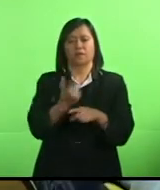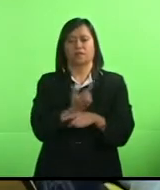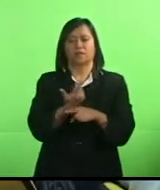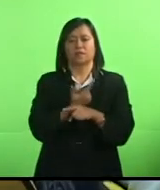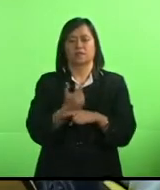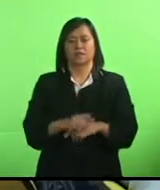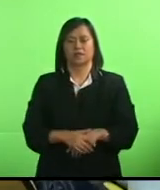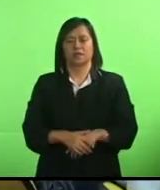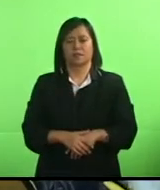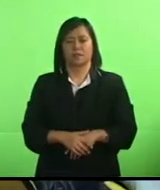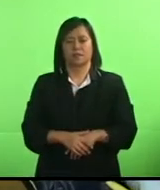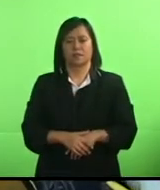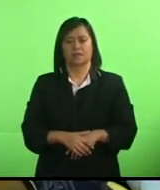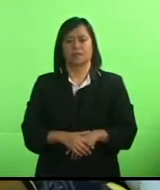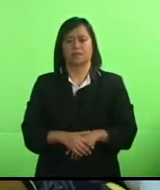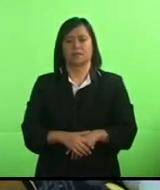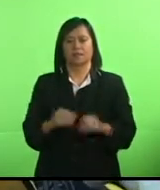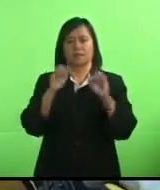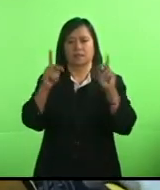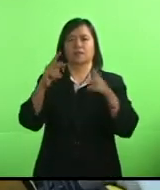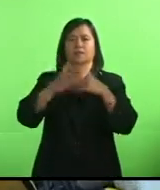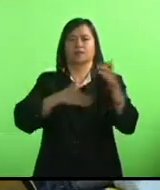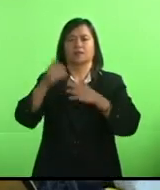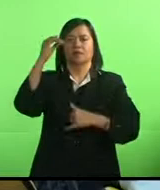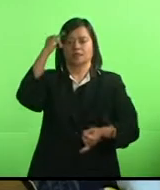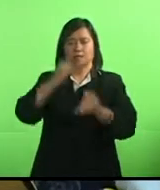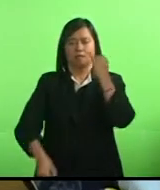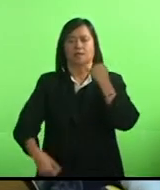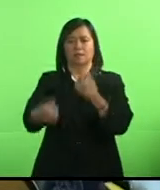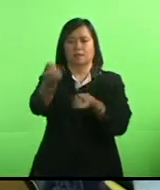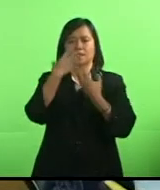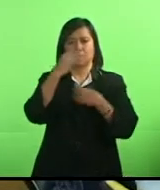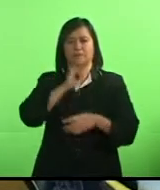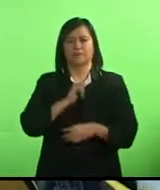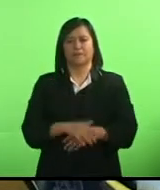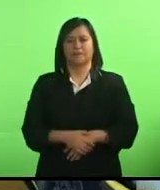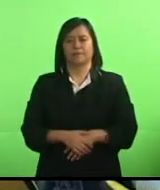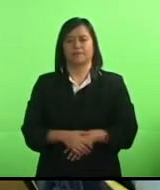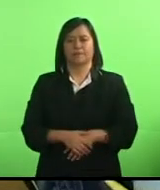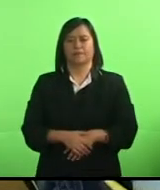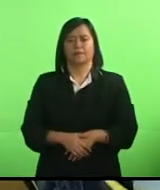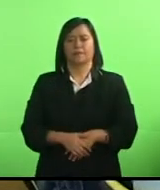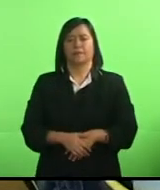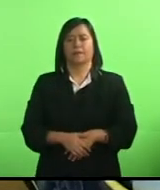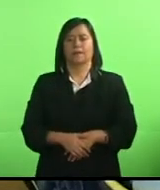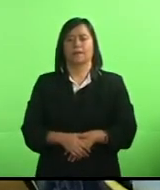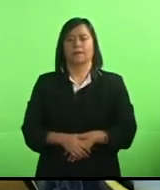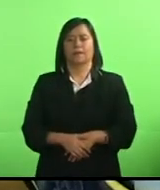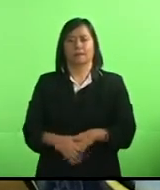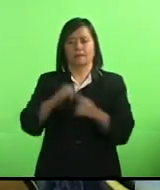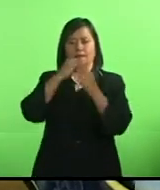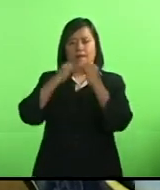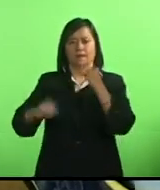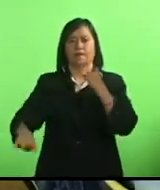Okay. Finals. Okay, you tell me. Please help me. Final on the 10th of